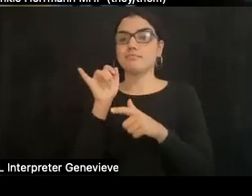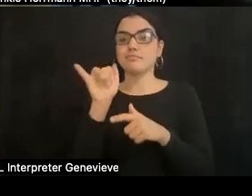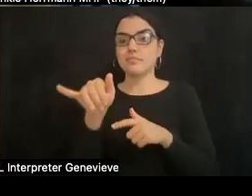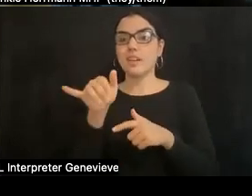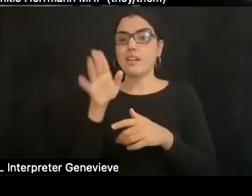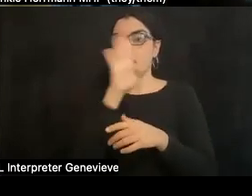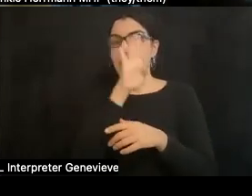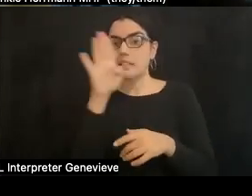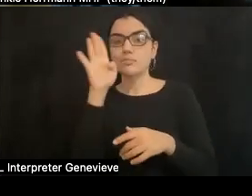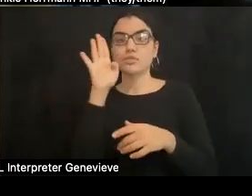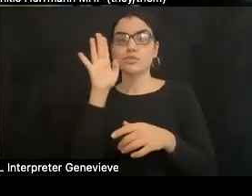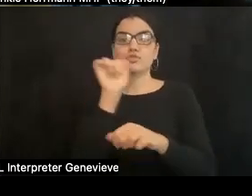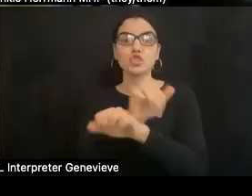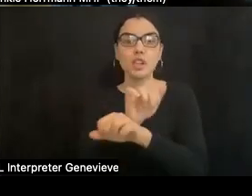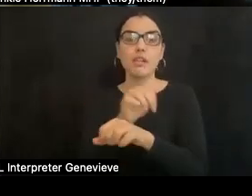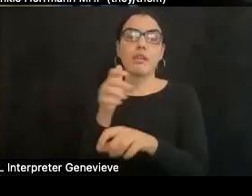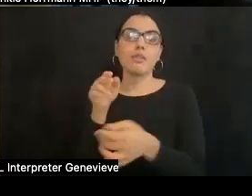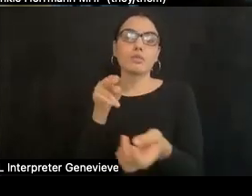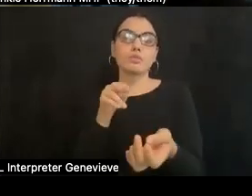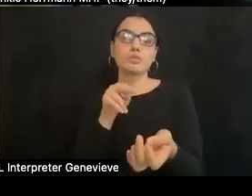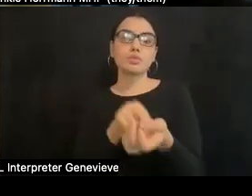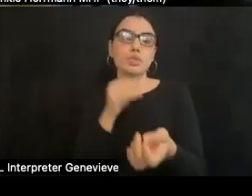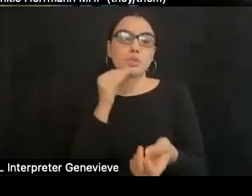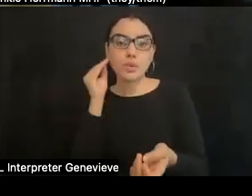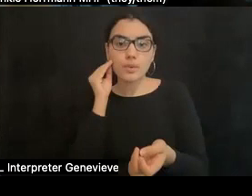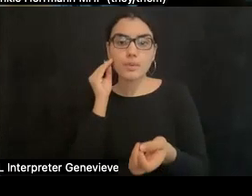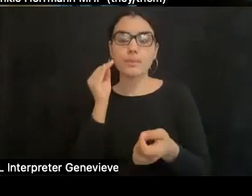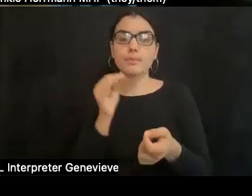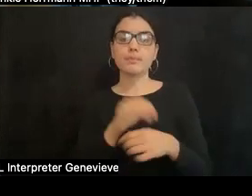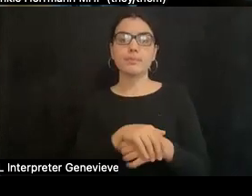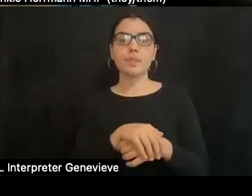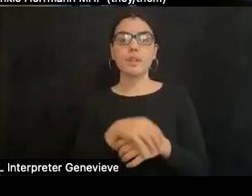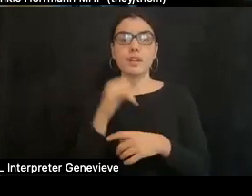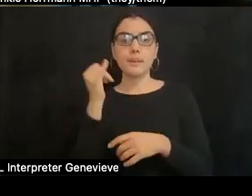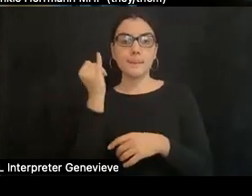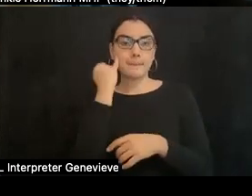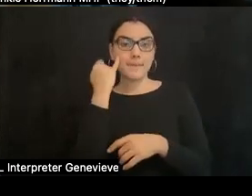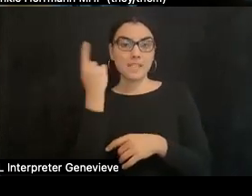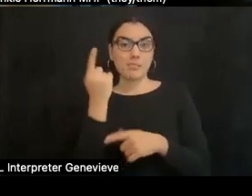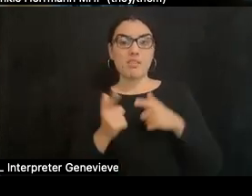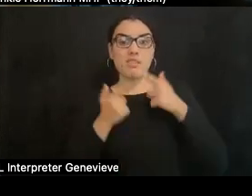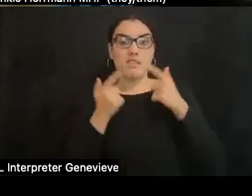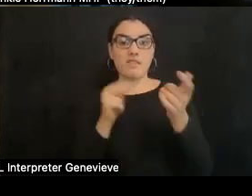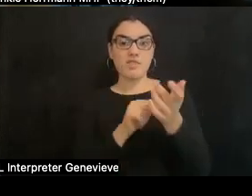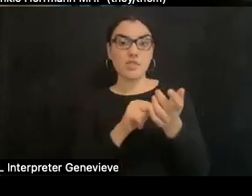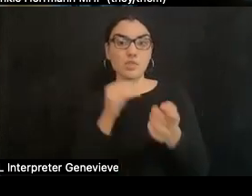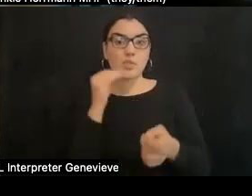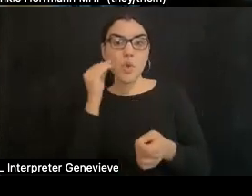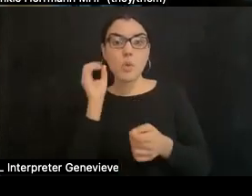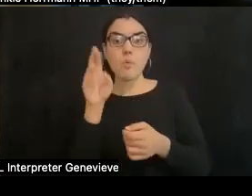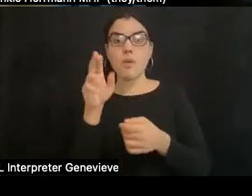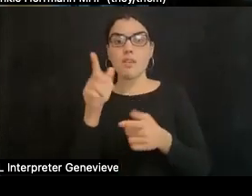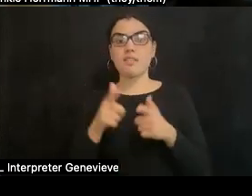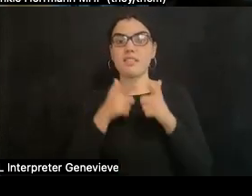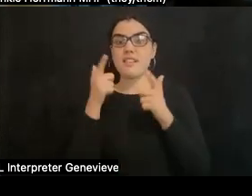homes. So at the point where somebody is in, a nursing home or is living someplace that's not